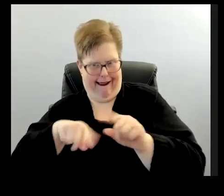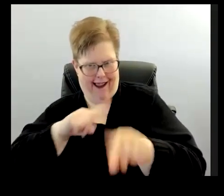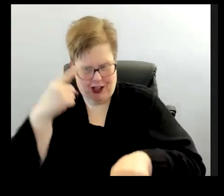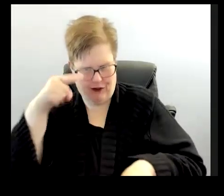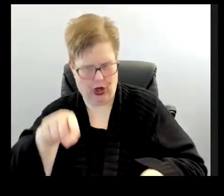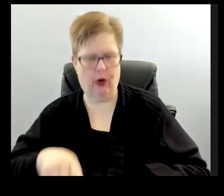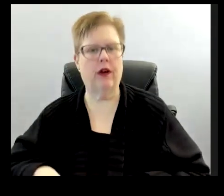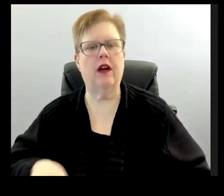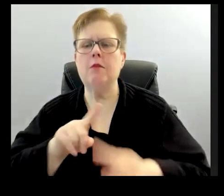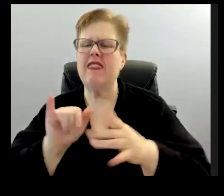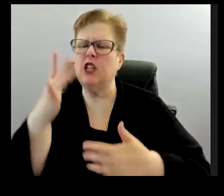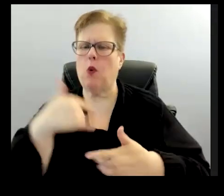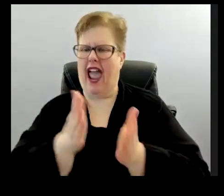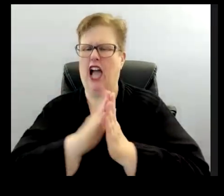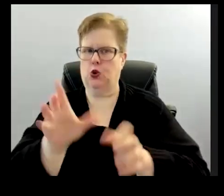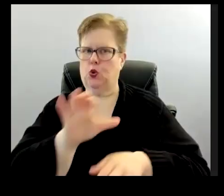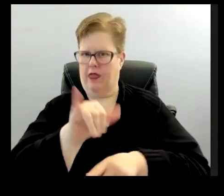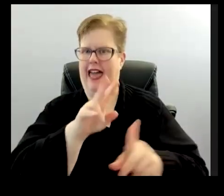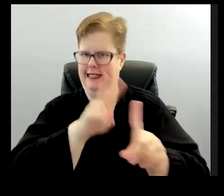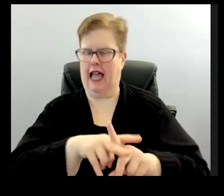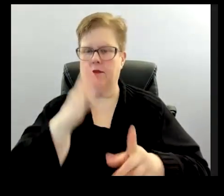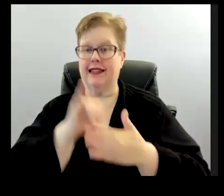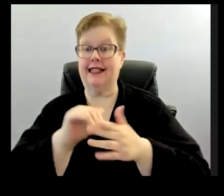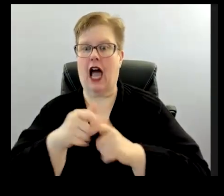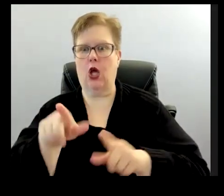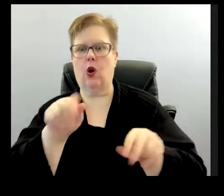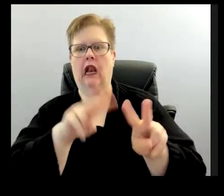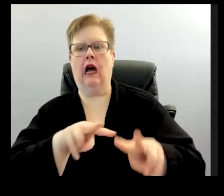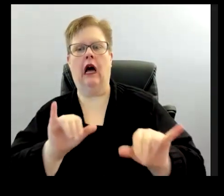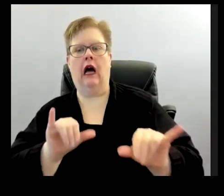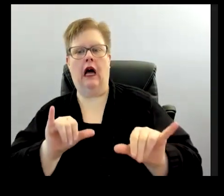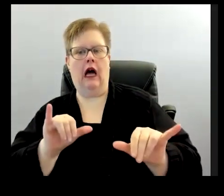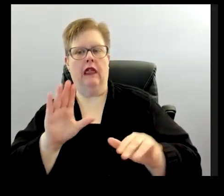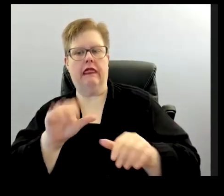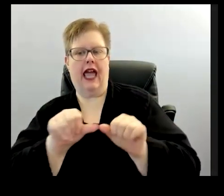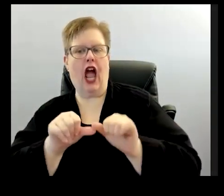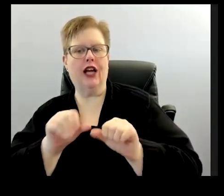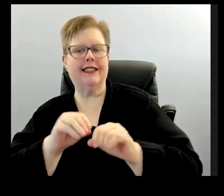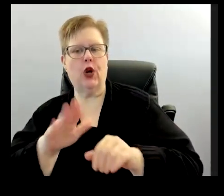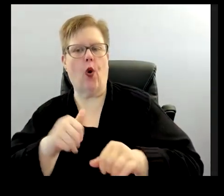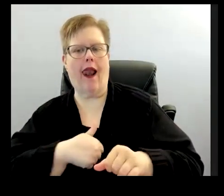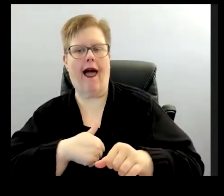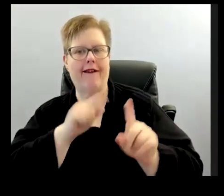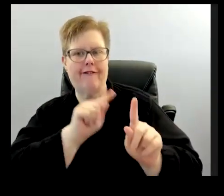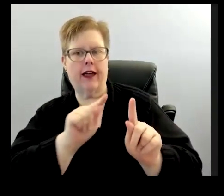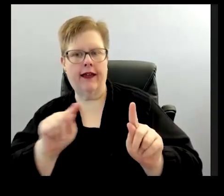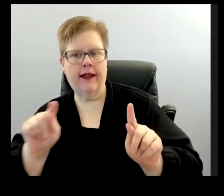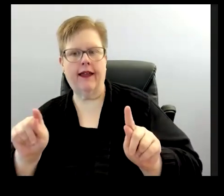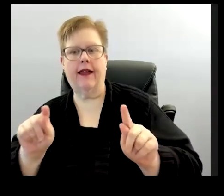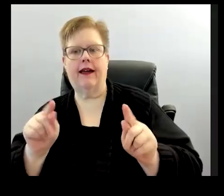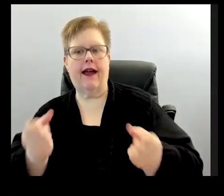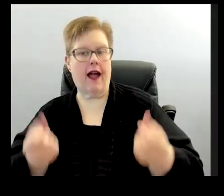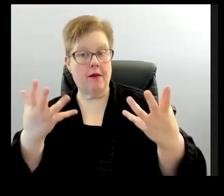But this is why we ask you to do this assignment, because this is how you see the areas of your life where